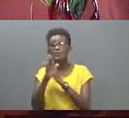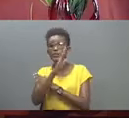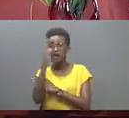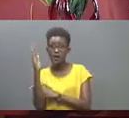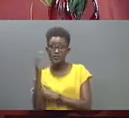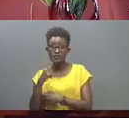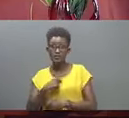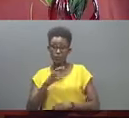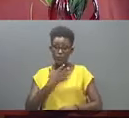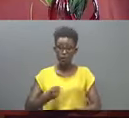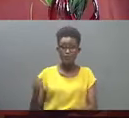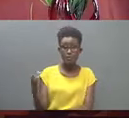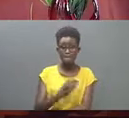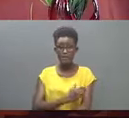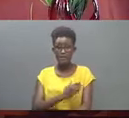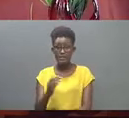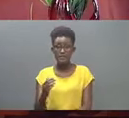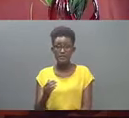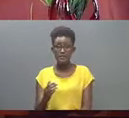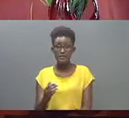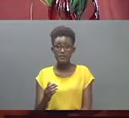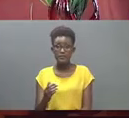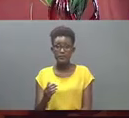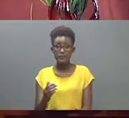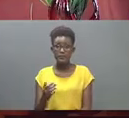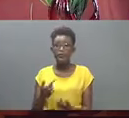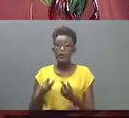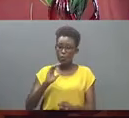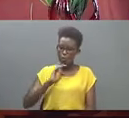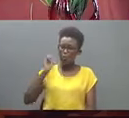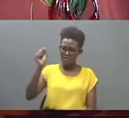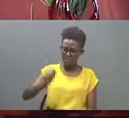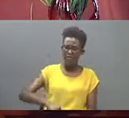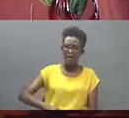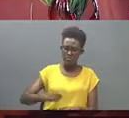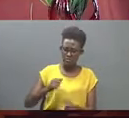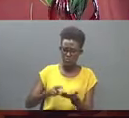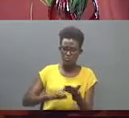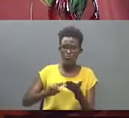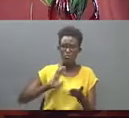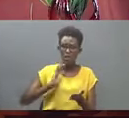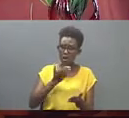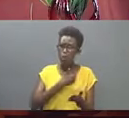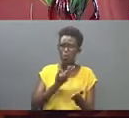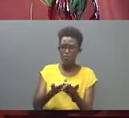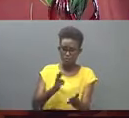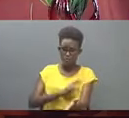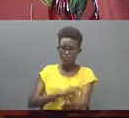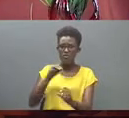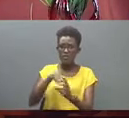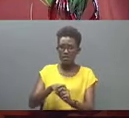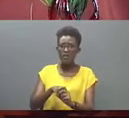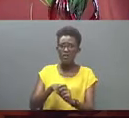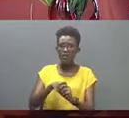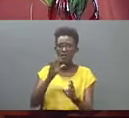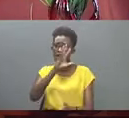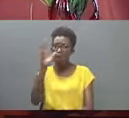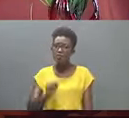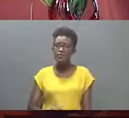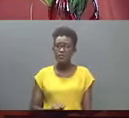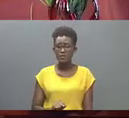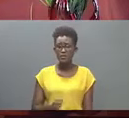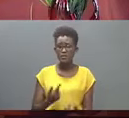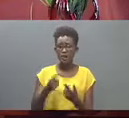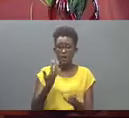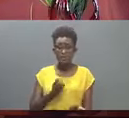We have the capacity. We can generate our resources in Africa. And